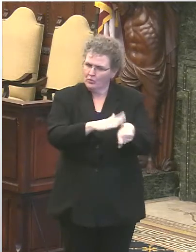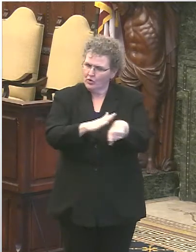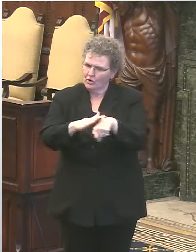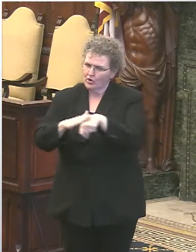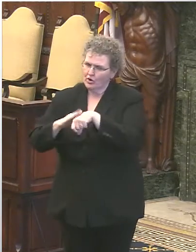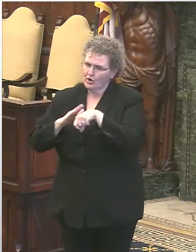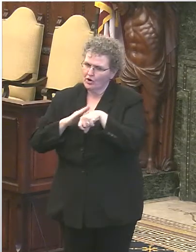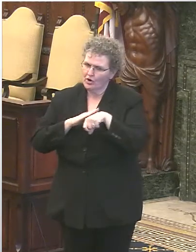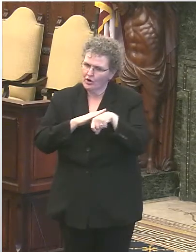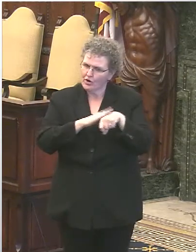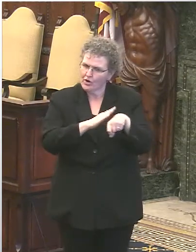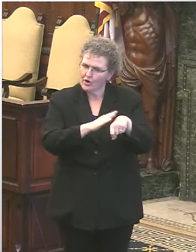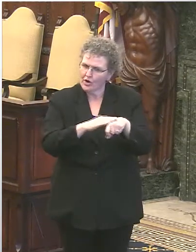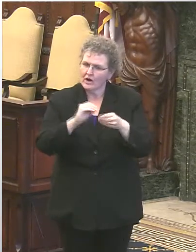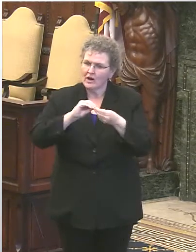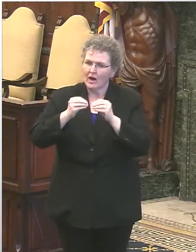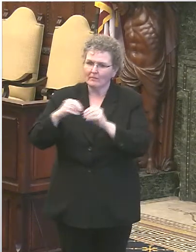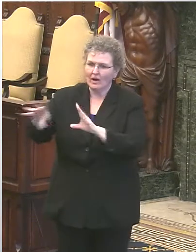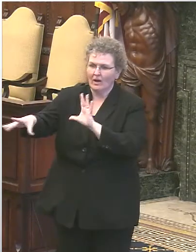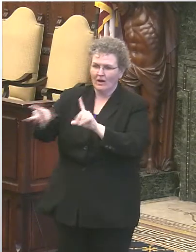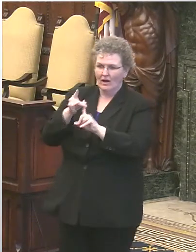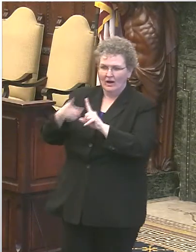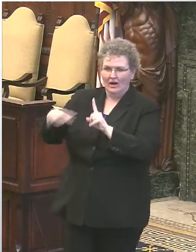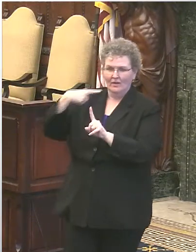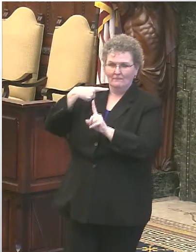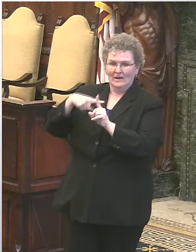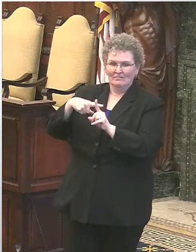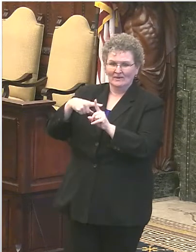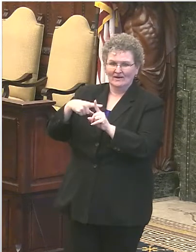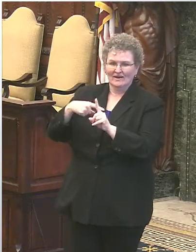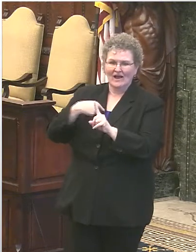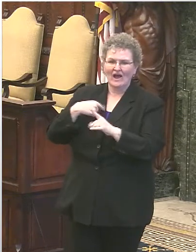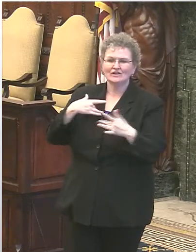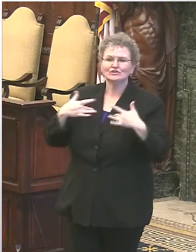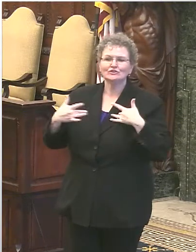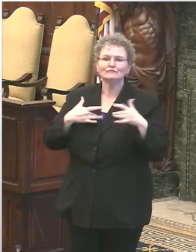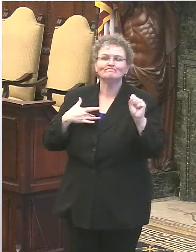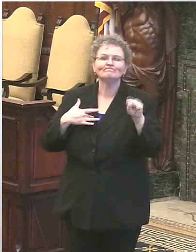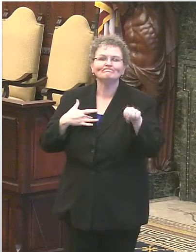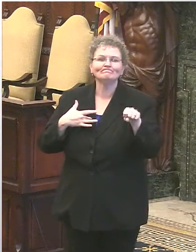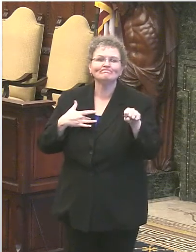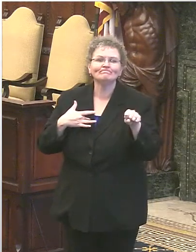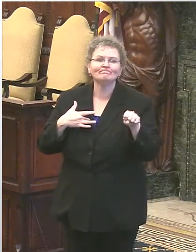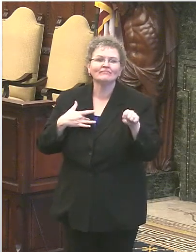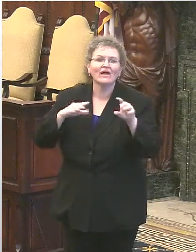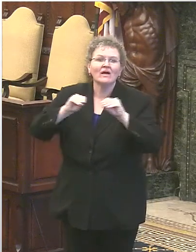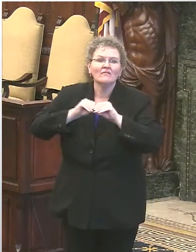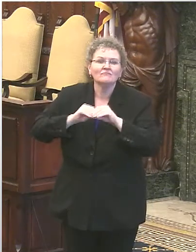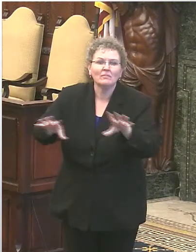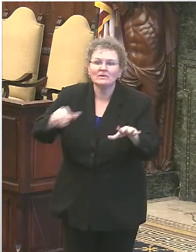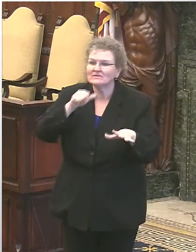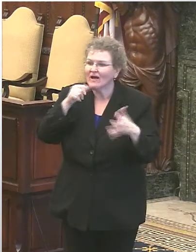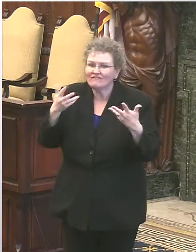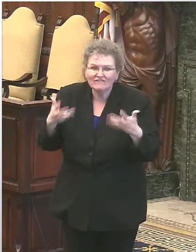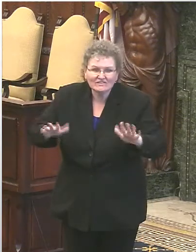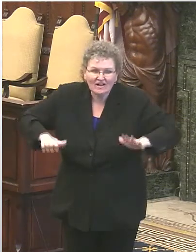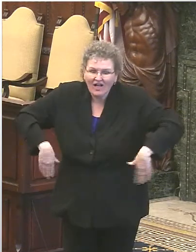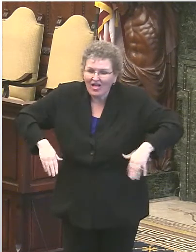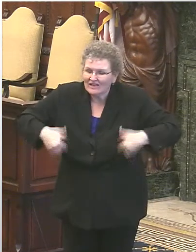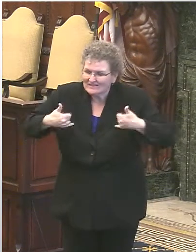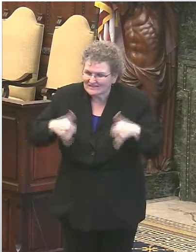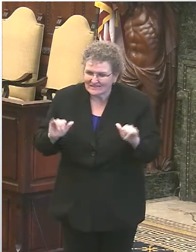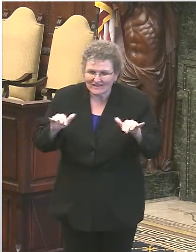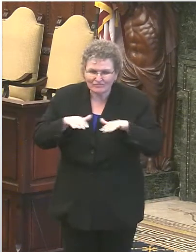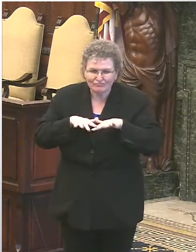increasing number of cases in the region are absolutely a reason to be concerned. This epidemic isn't finished yet. It surprised us in the